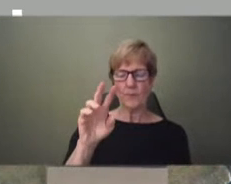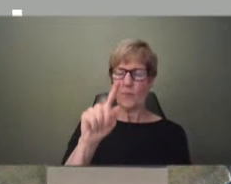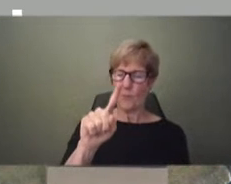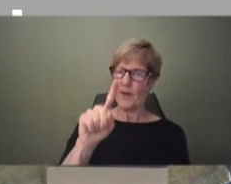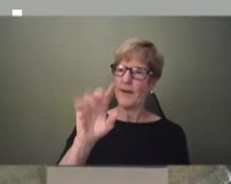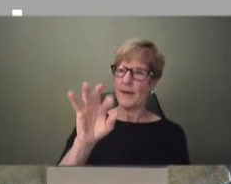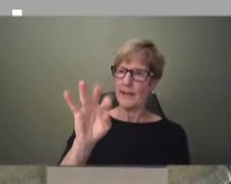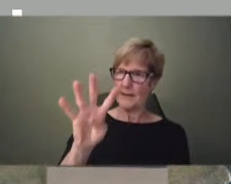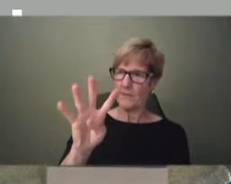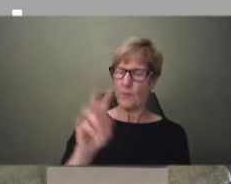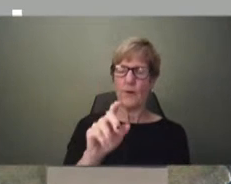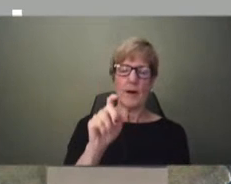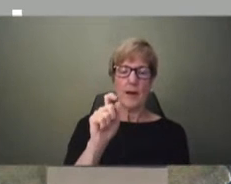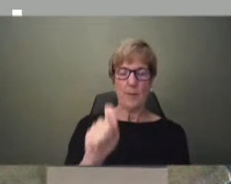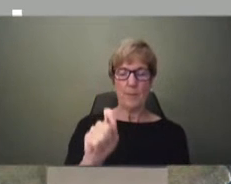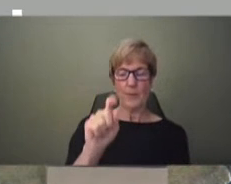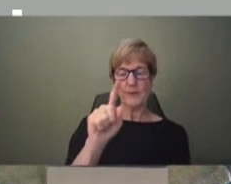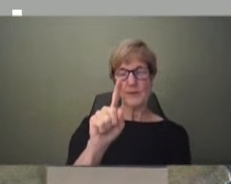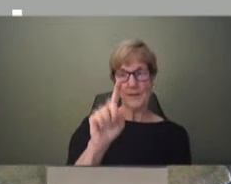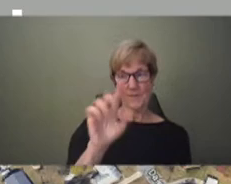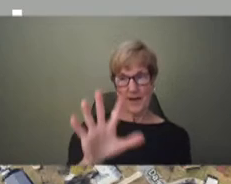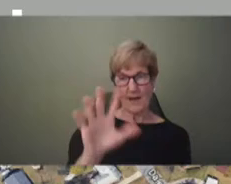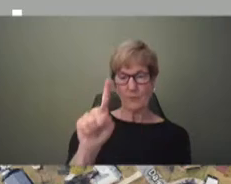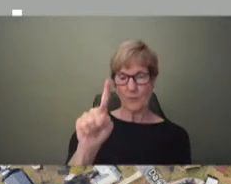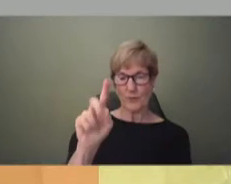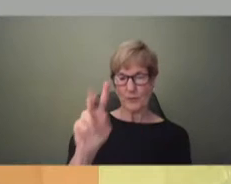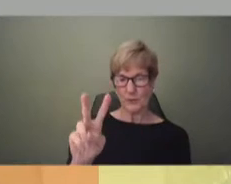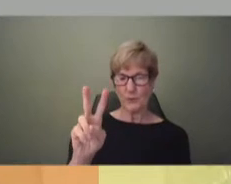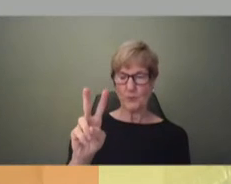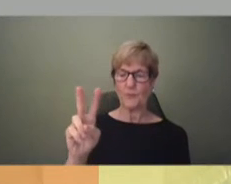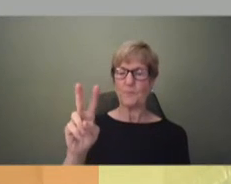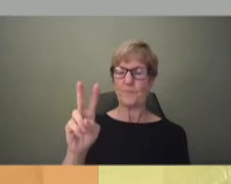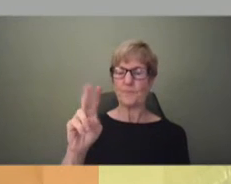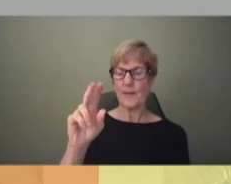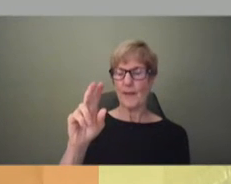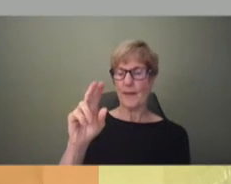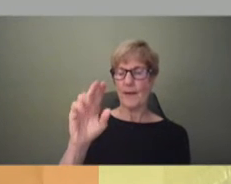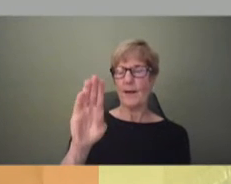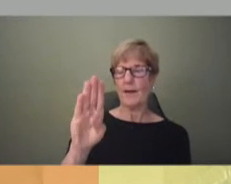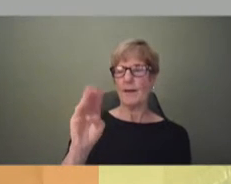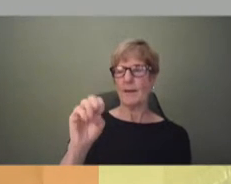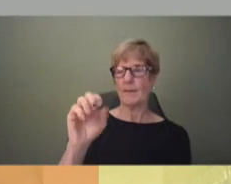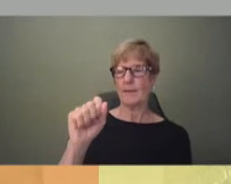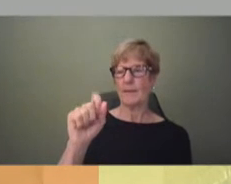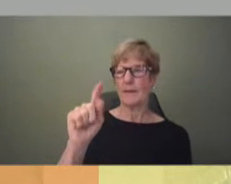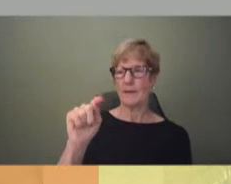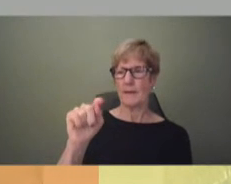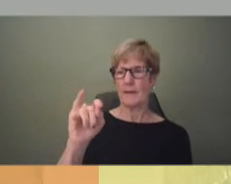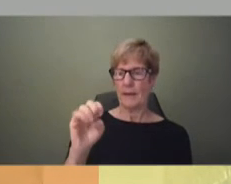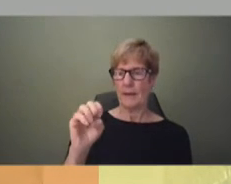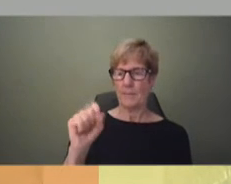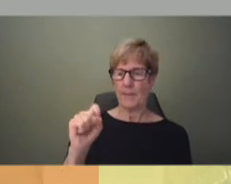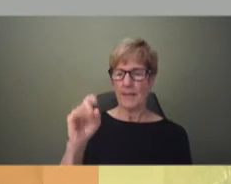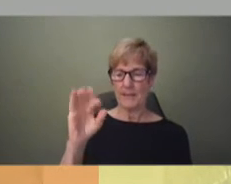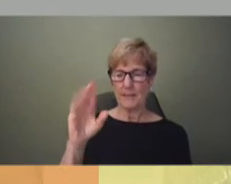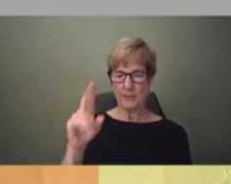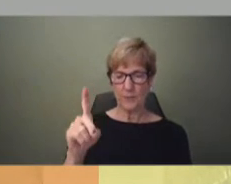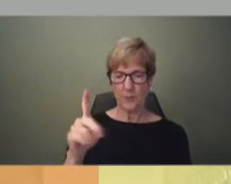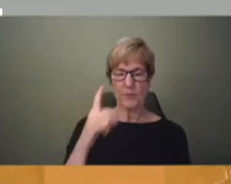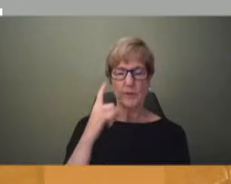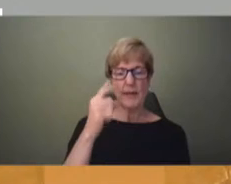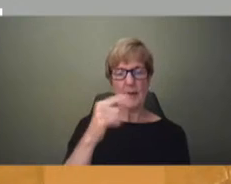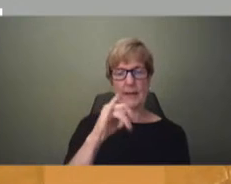approximately uh on B Ford Road in Gilbert Street uh it is currently Zone B1 the proposed zoning is for to Neighborhood